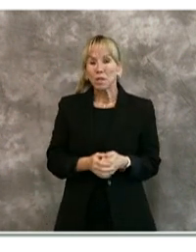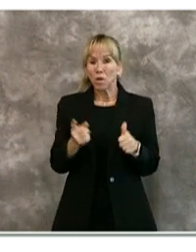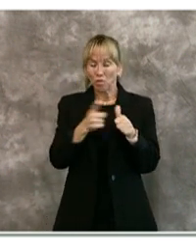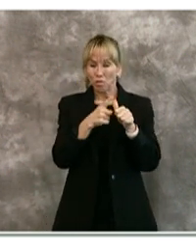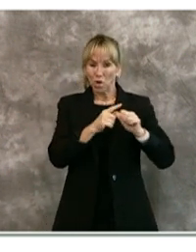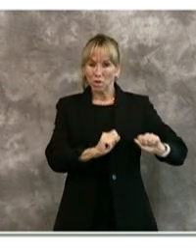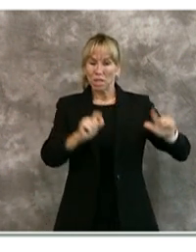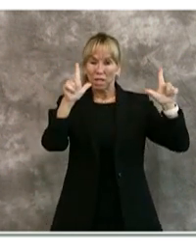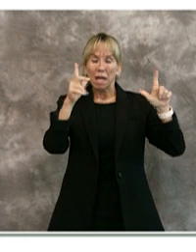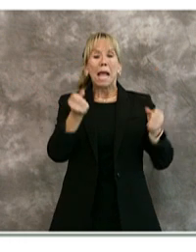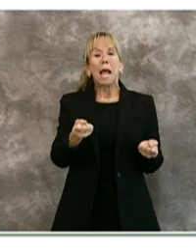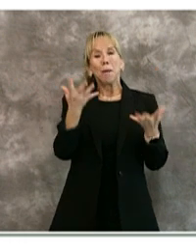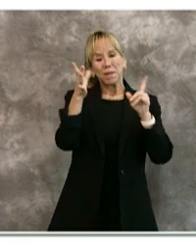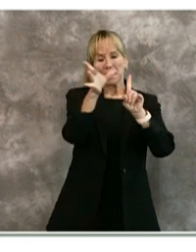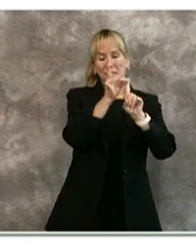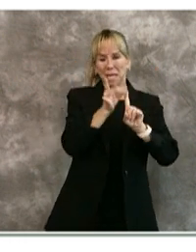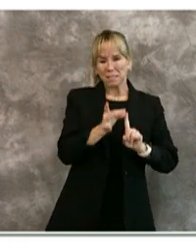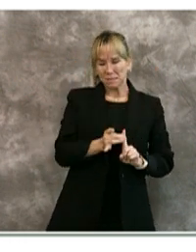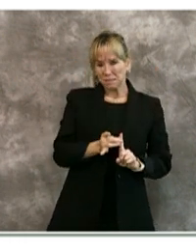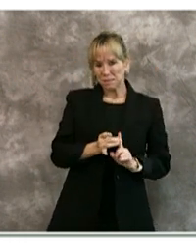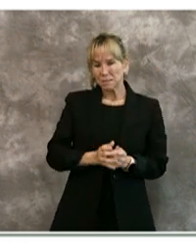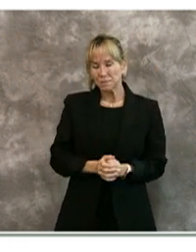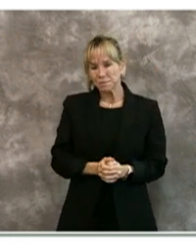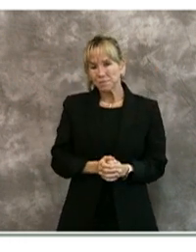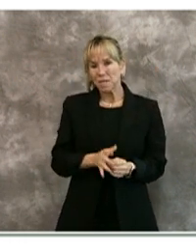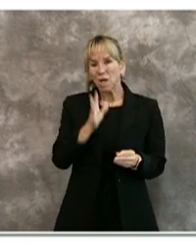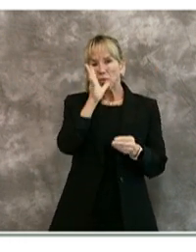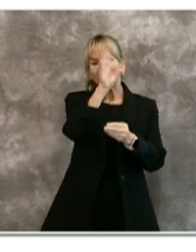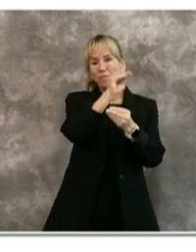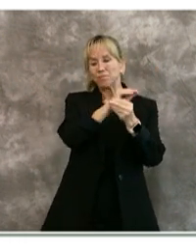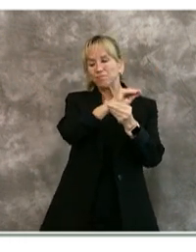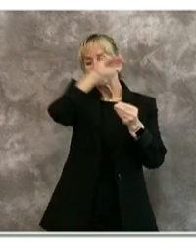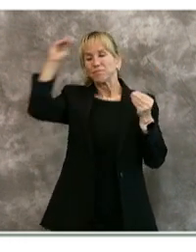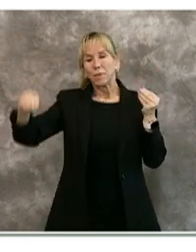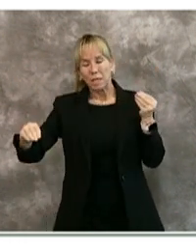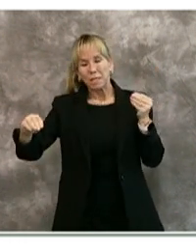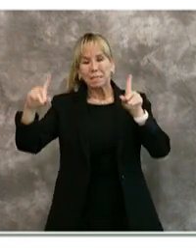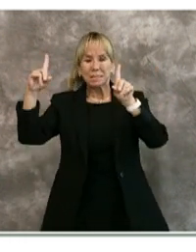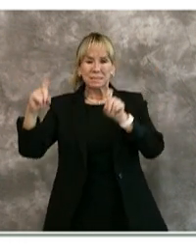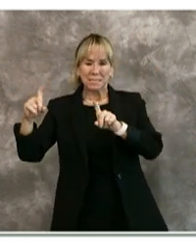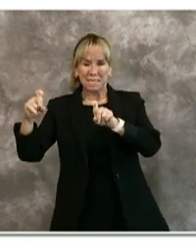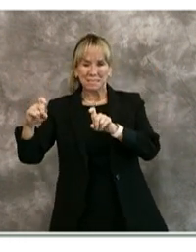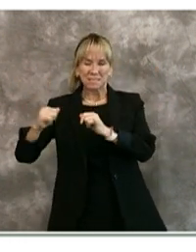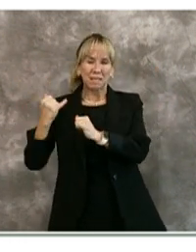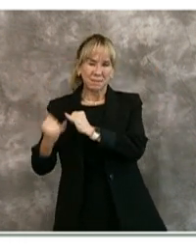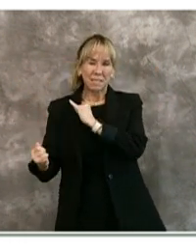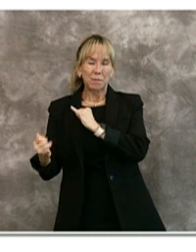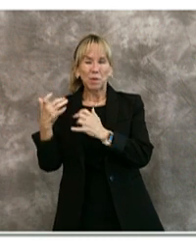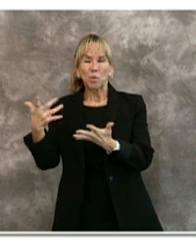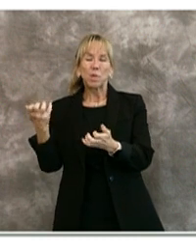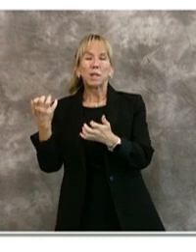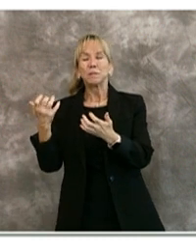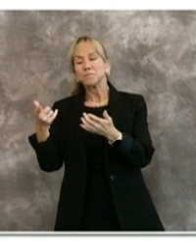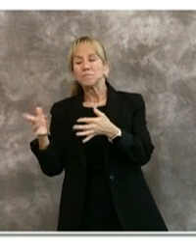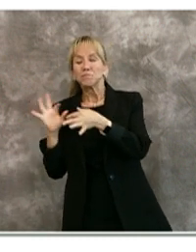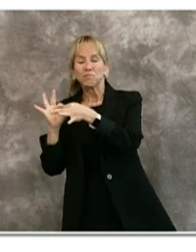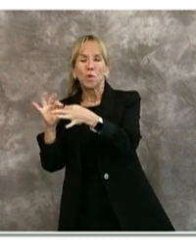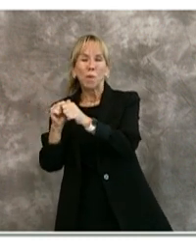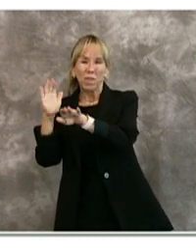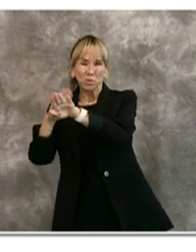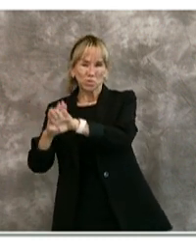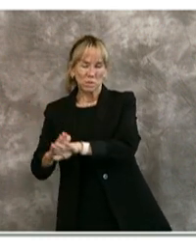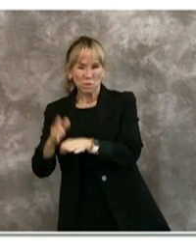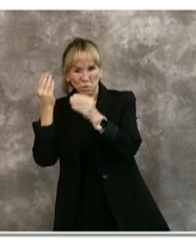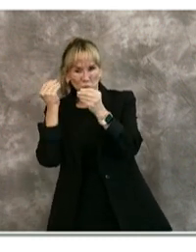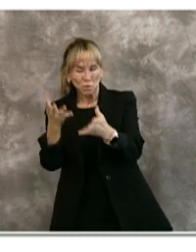cases, and we will push tests to the end so that that aligns with our triggers. And this particular slide, you